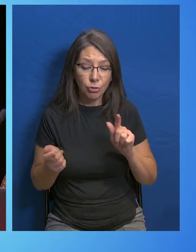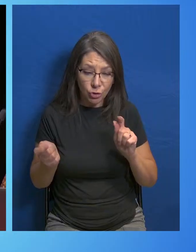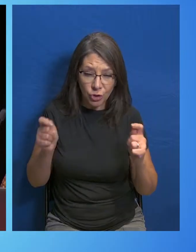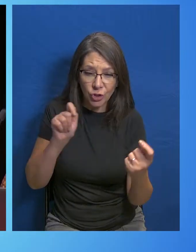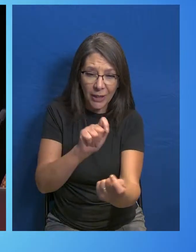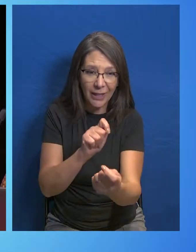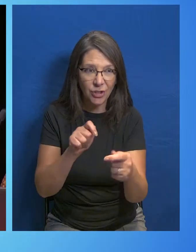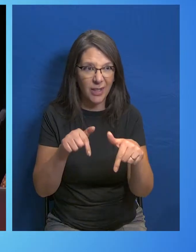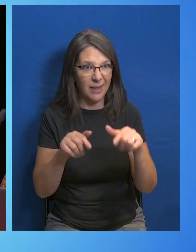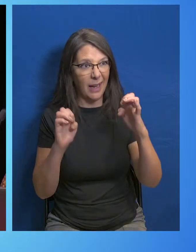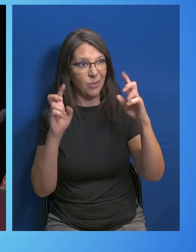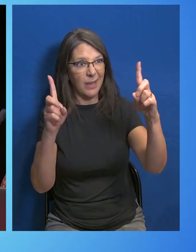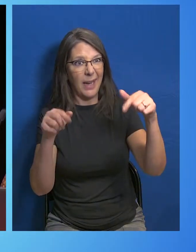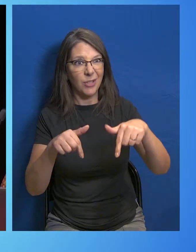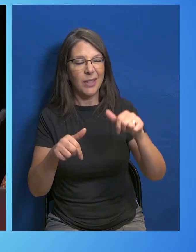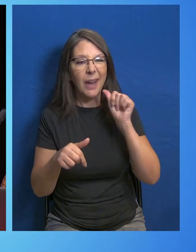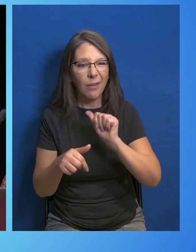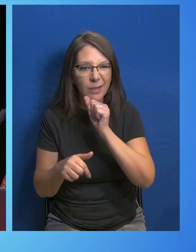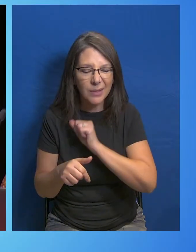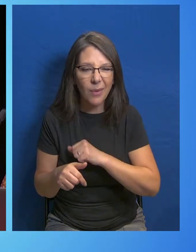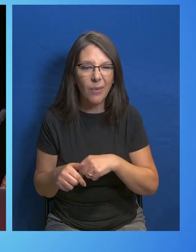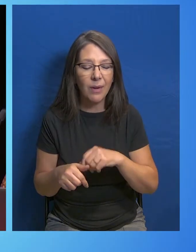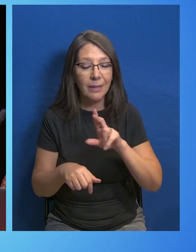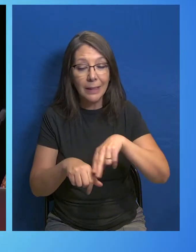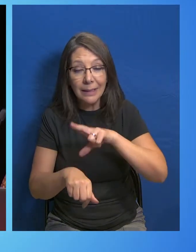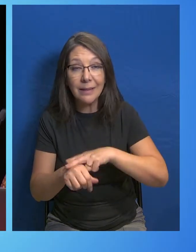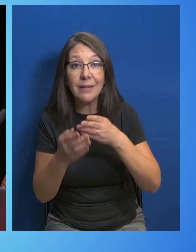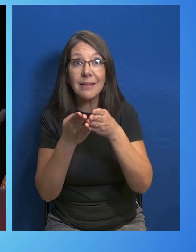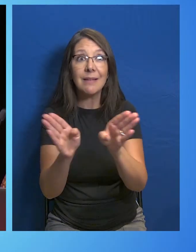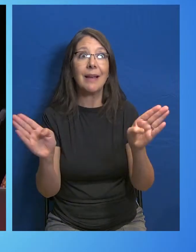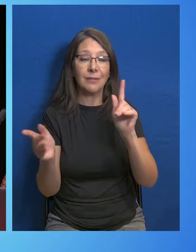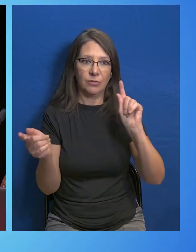in Arizona as well as this entire nation.